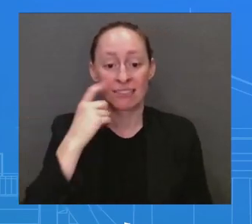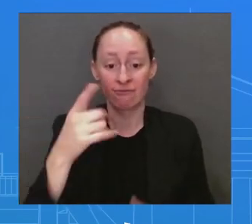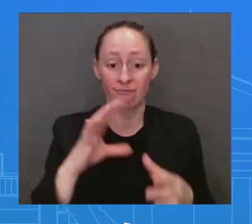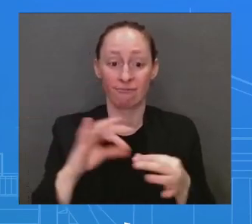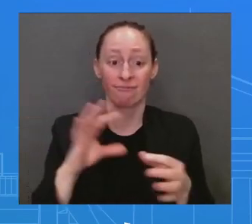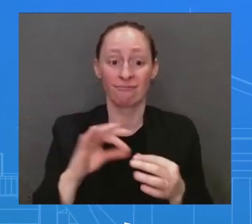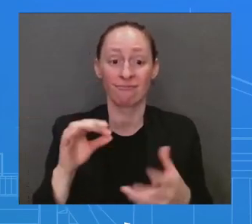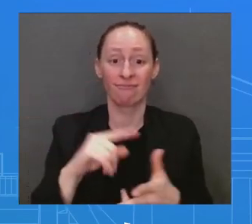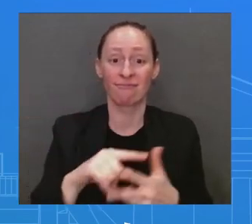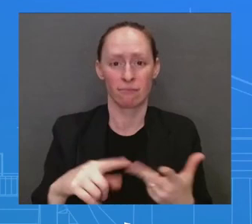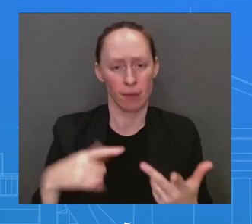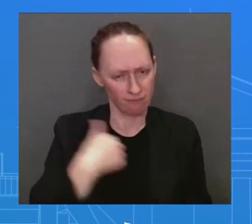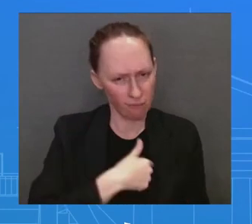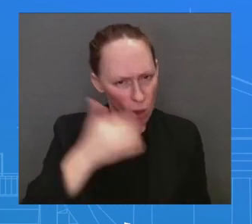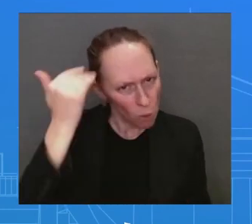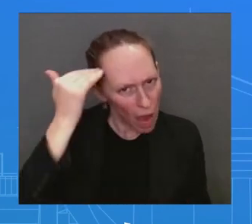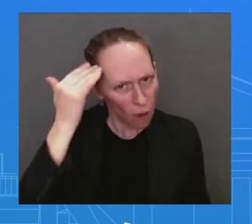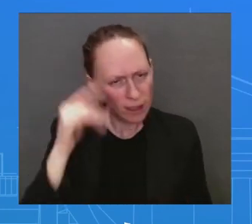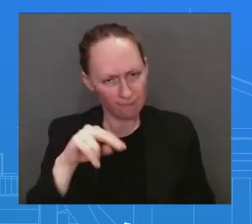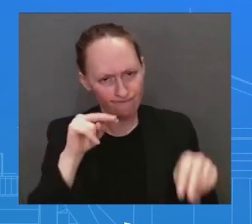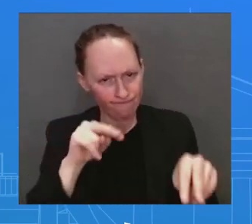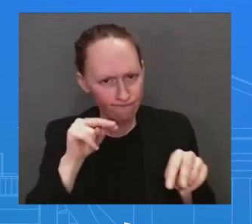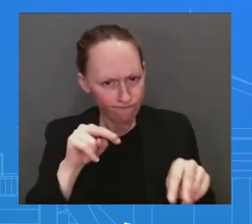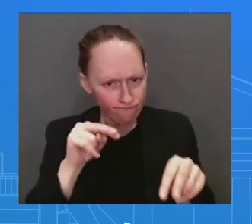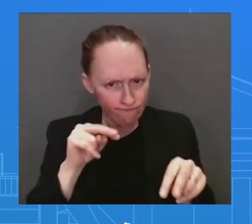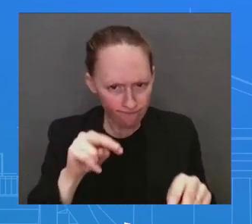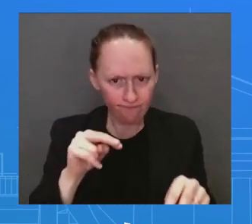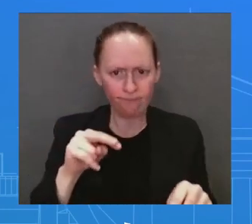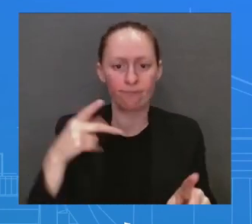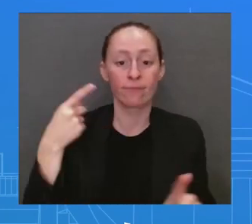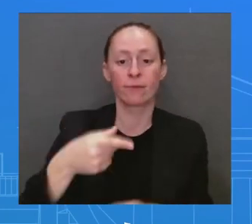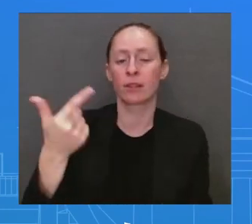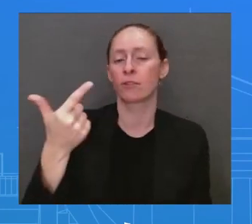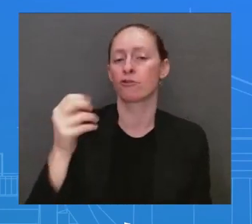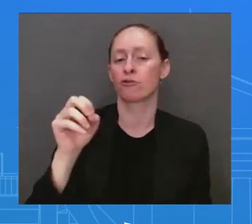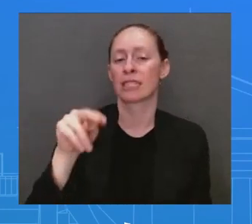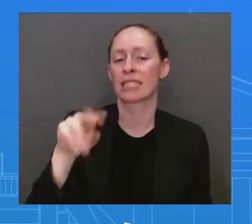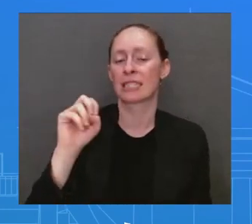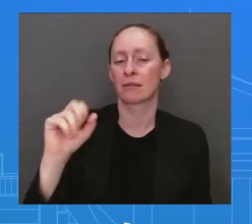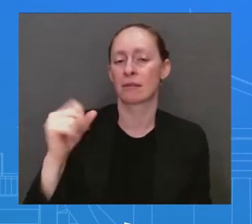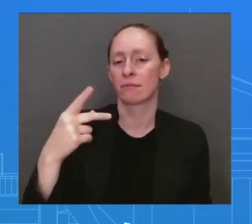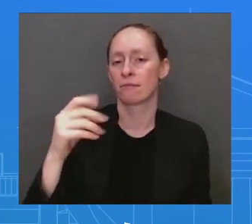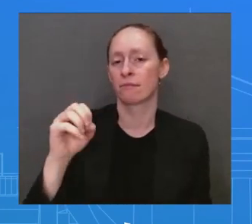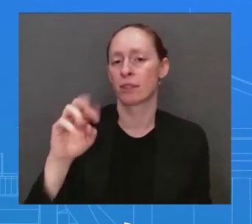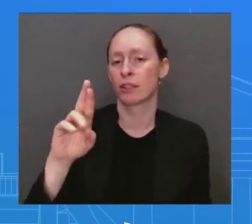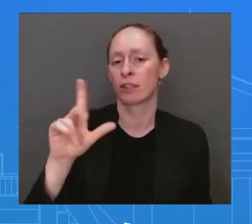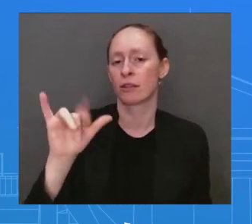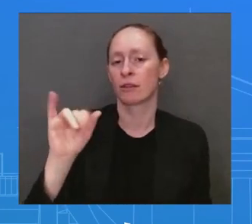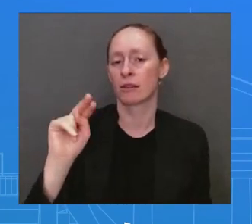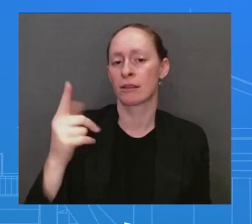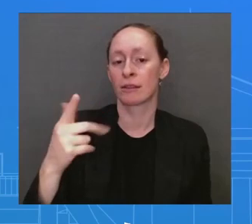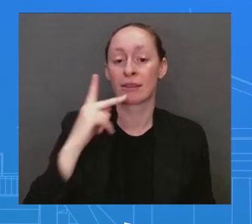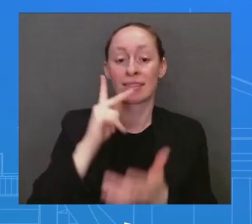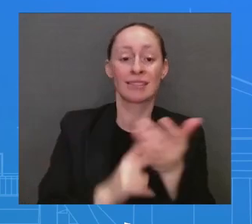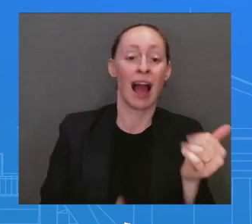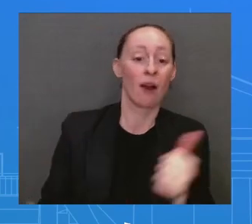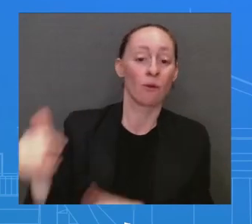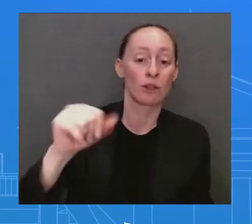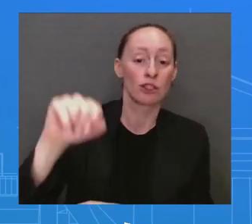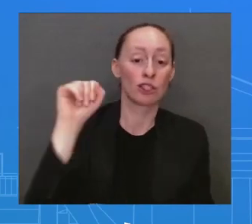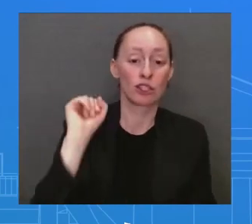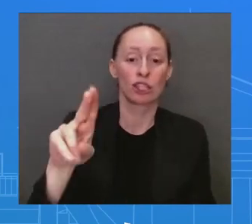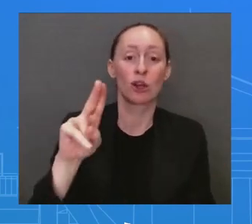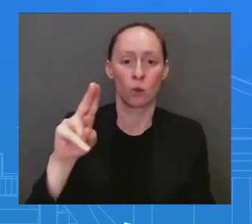Sperling and also Acting Secretary Sue, who have been obviously playing point from this administration in helping in any way